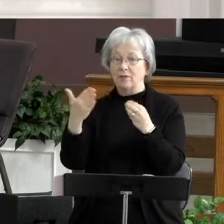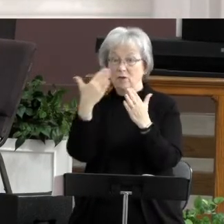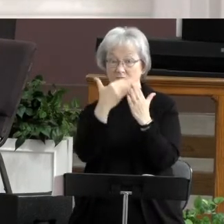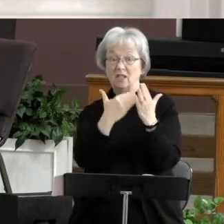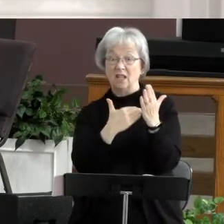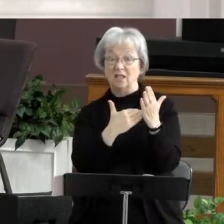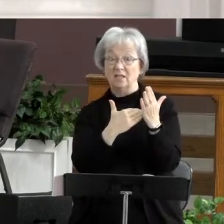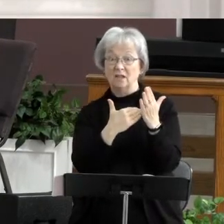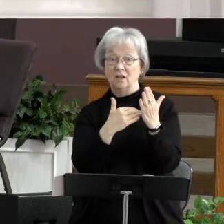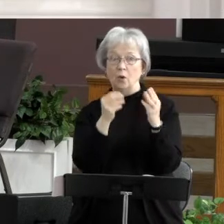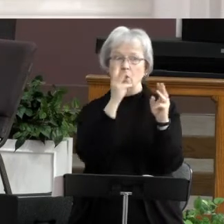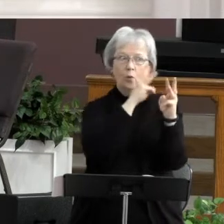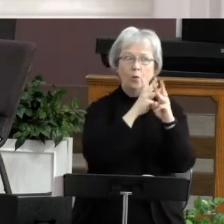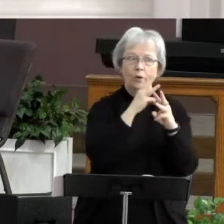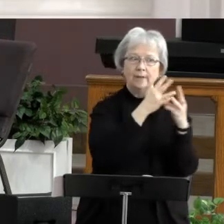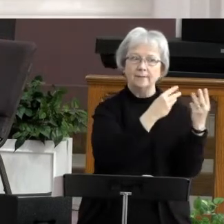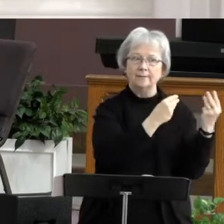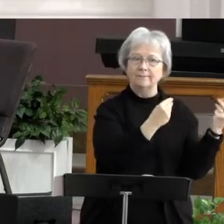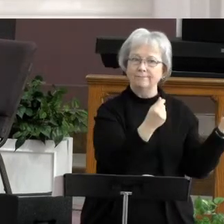to disappear.